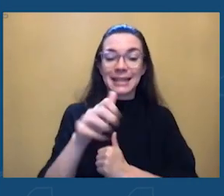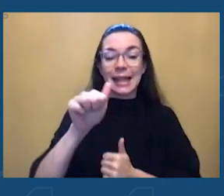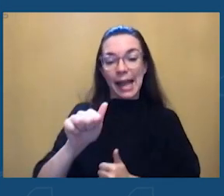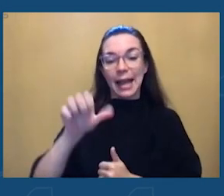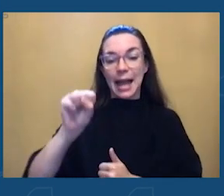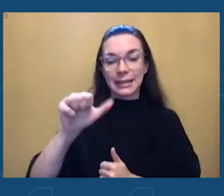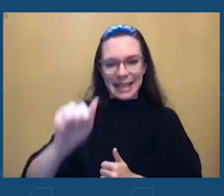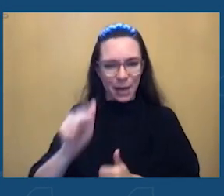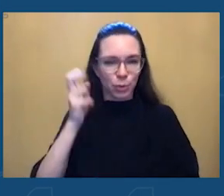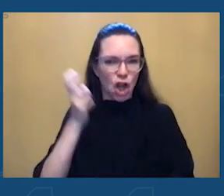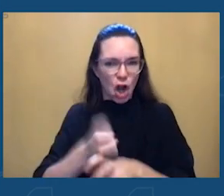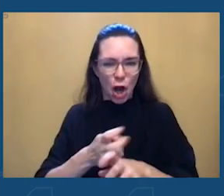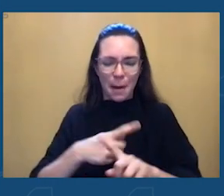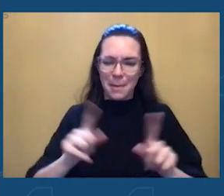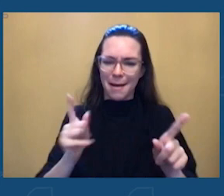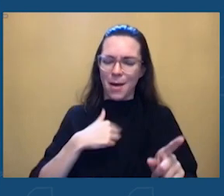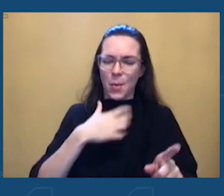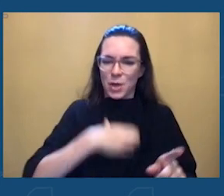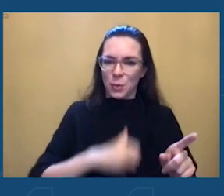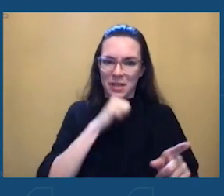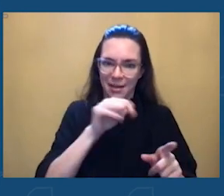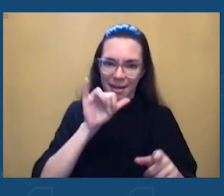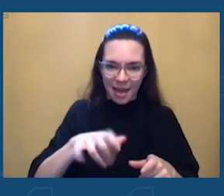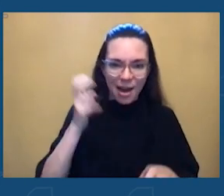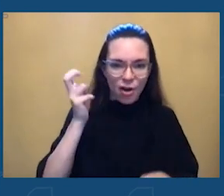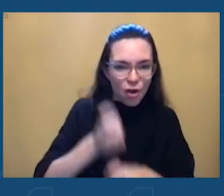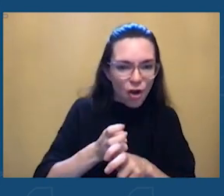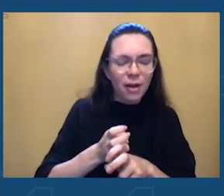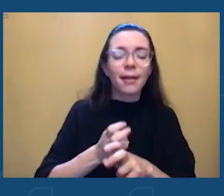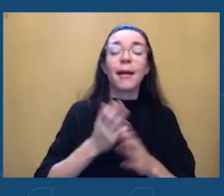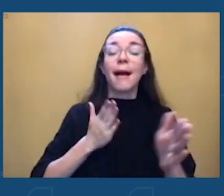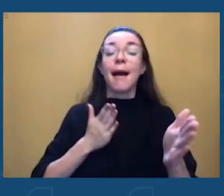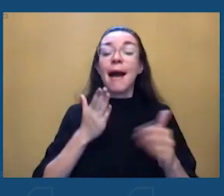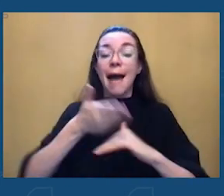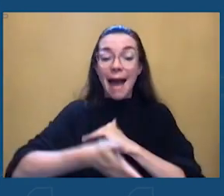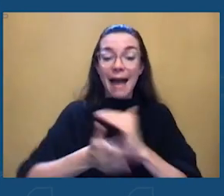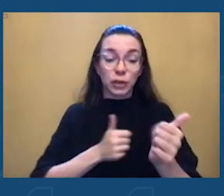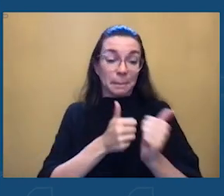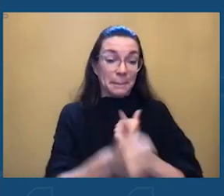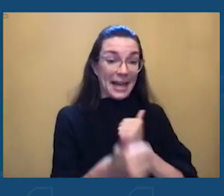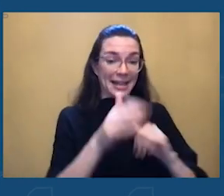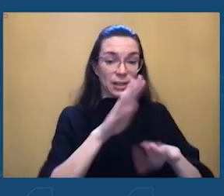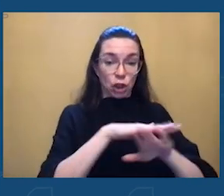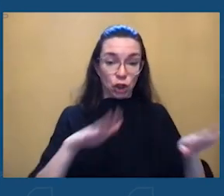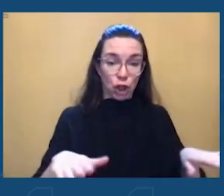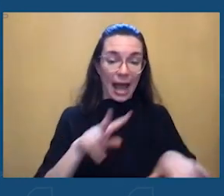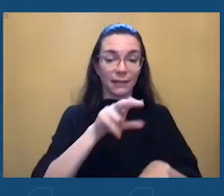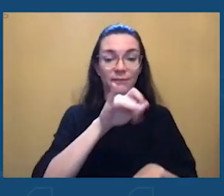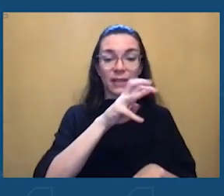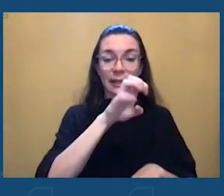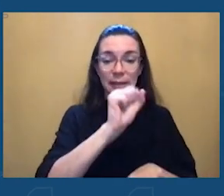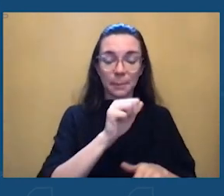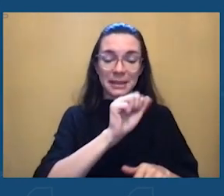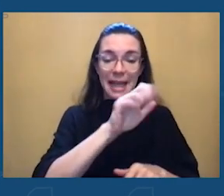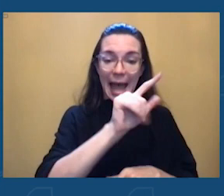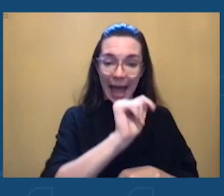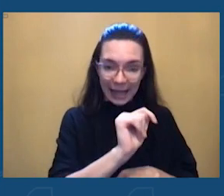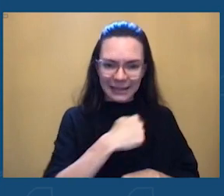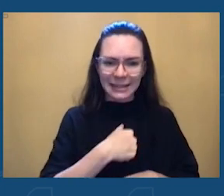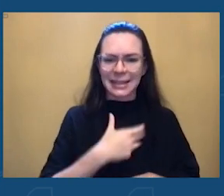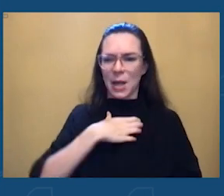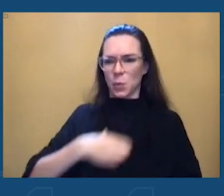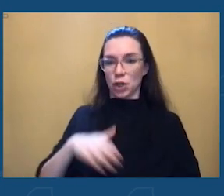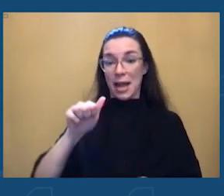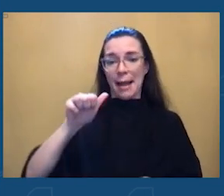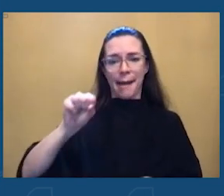hard. After we passed the Child Victims Act, I wish the ASA would have sailed